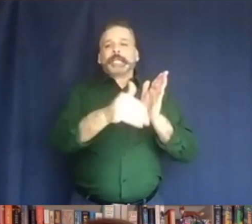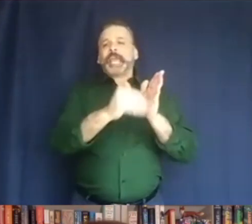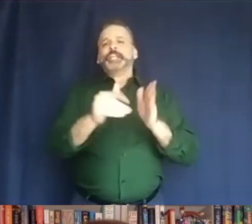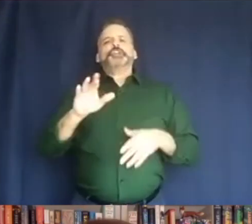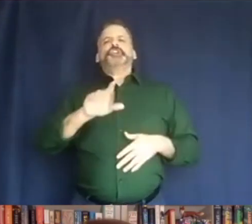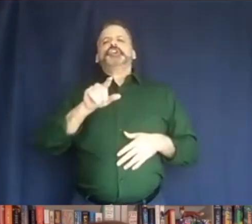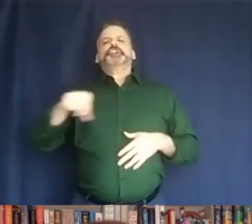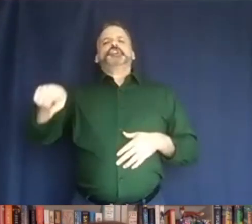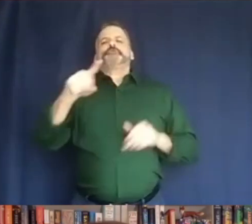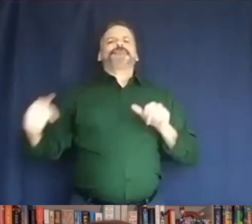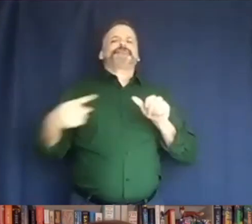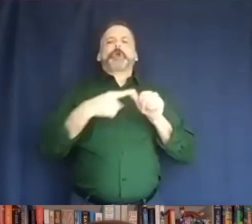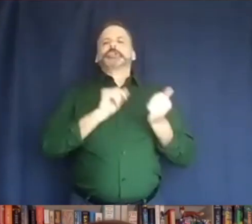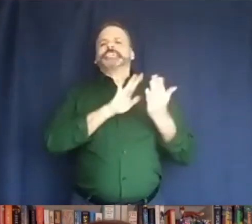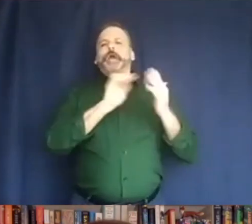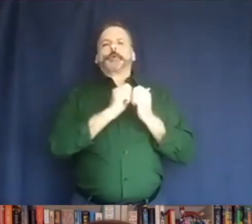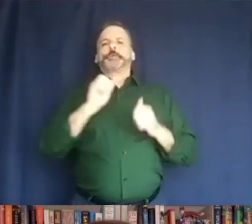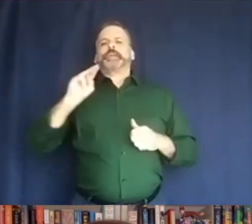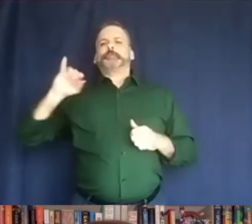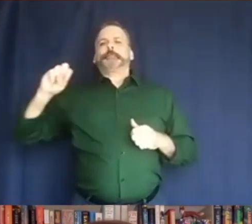first encounter myth?